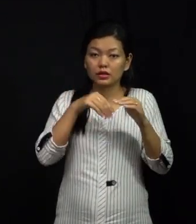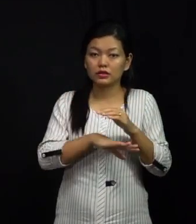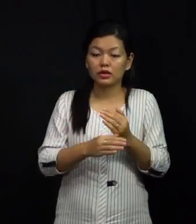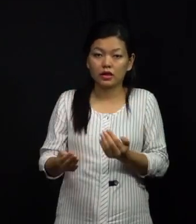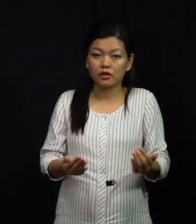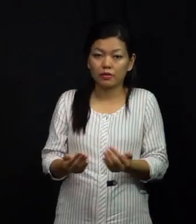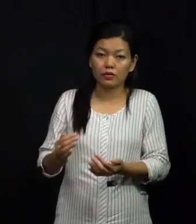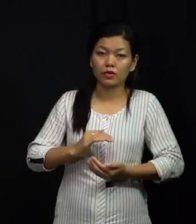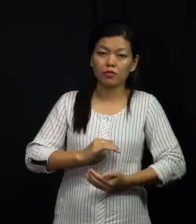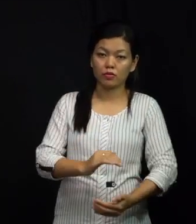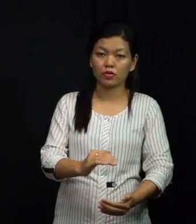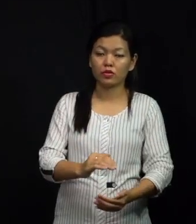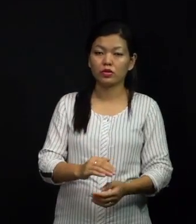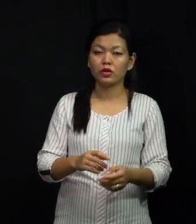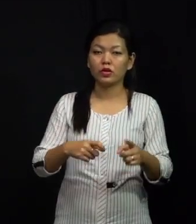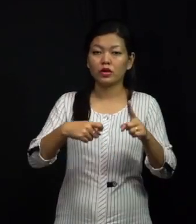around